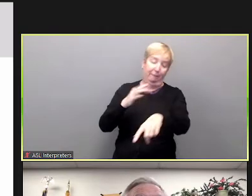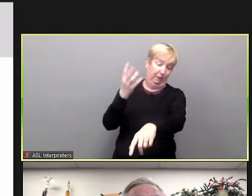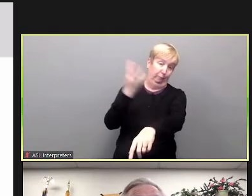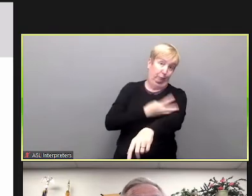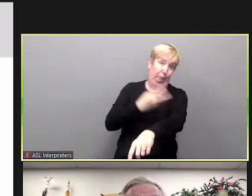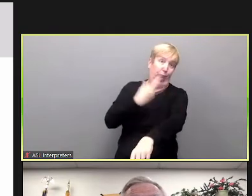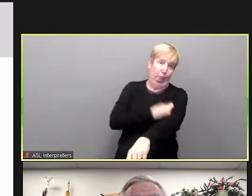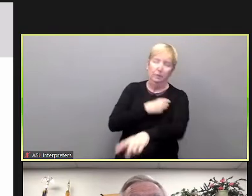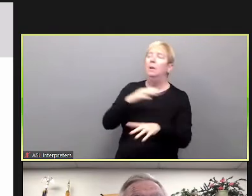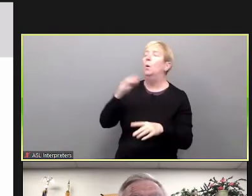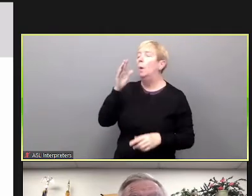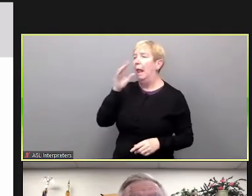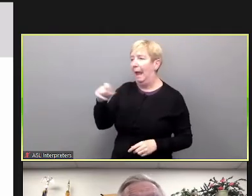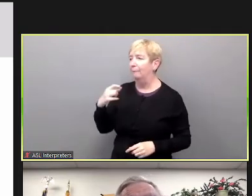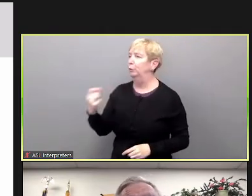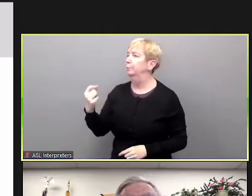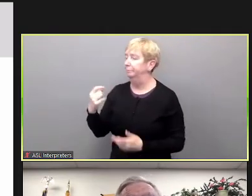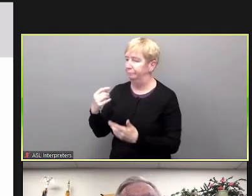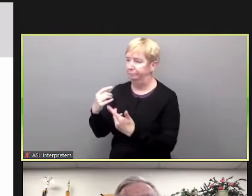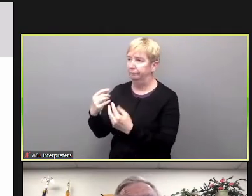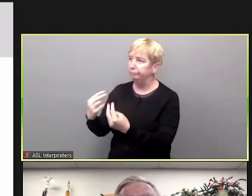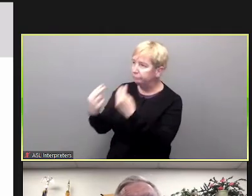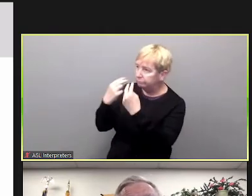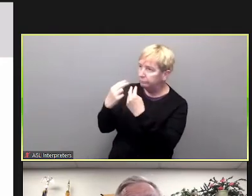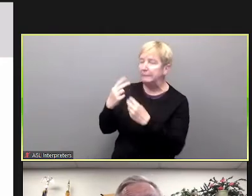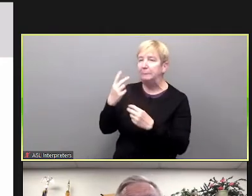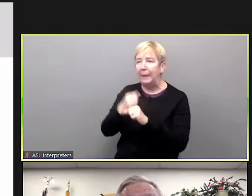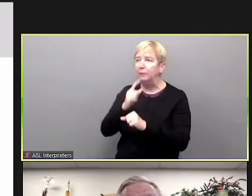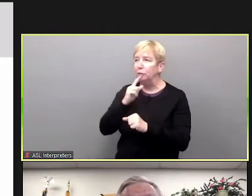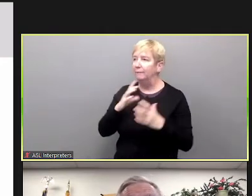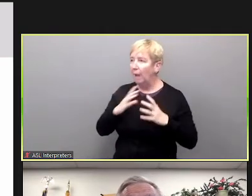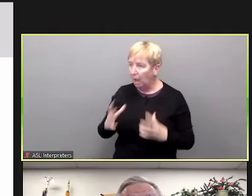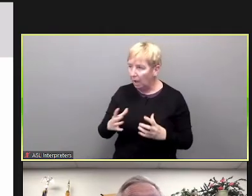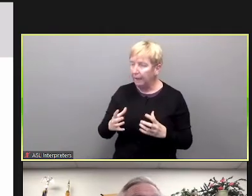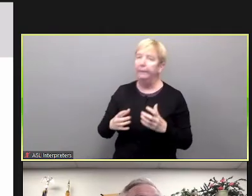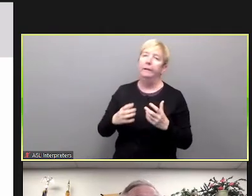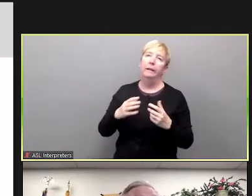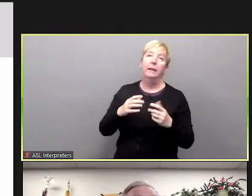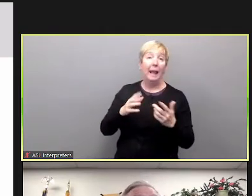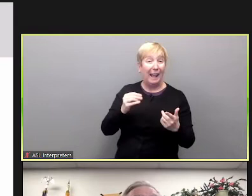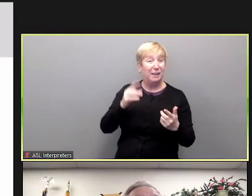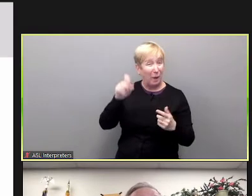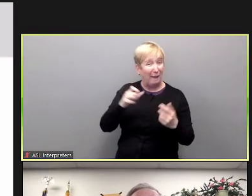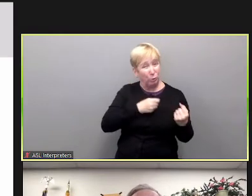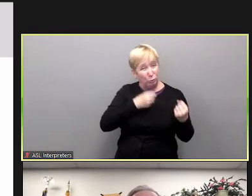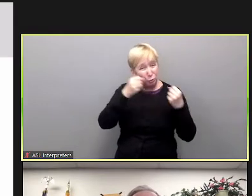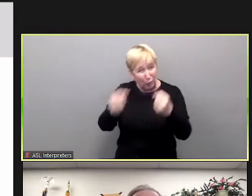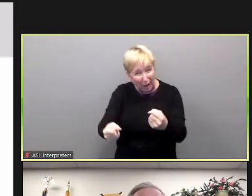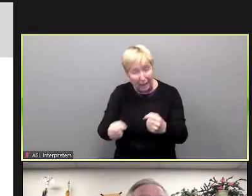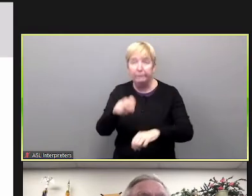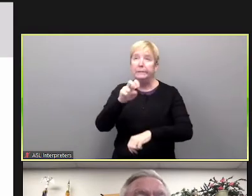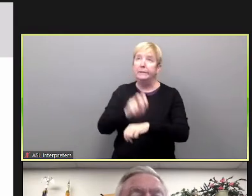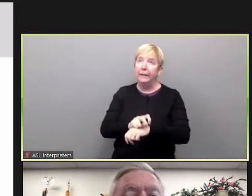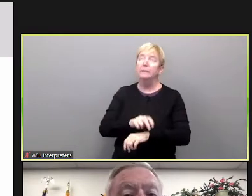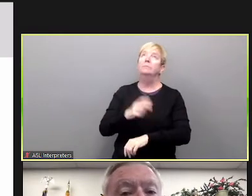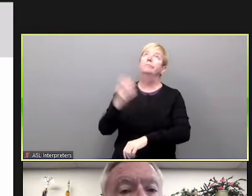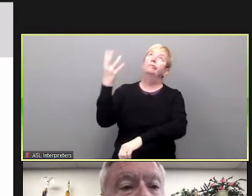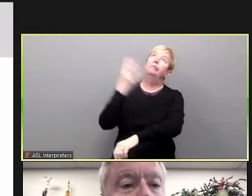consuming. And if you're sick with COVID, frankly, you don't really want to be out of your house, right? So these pills will allow us